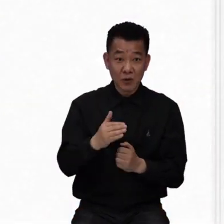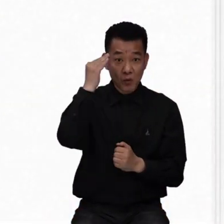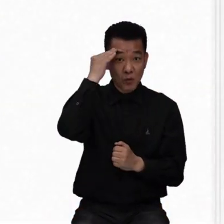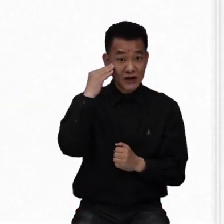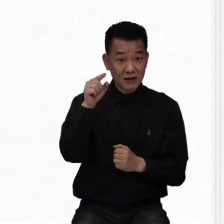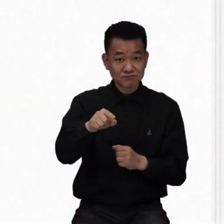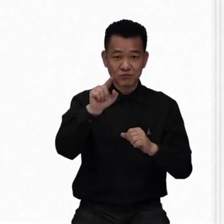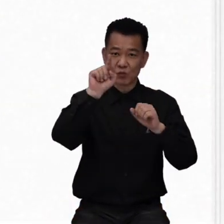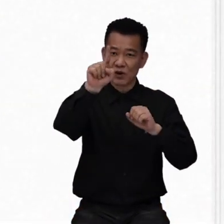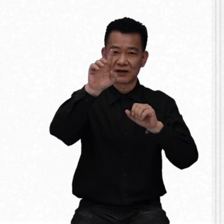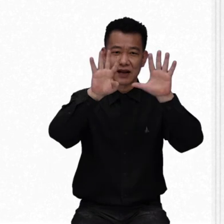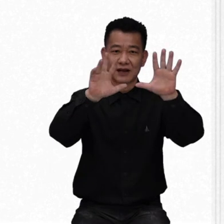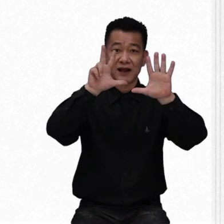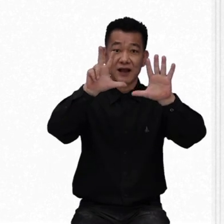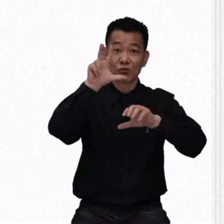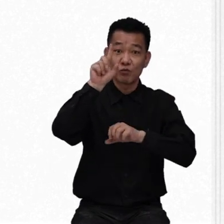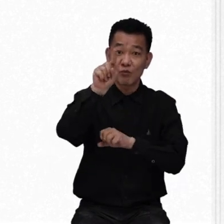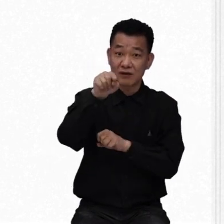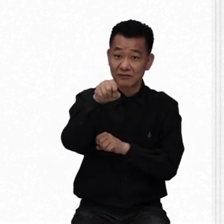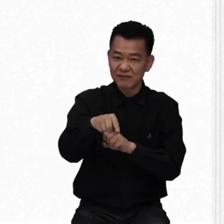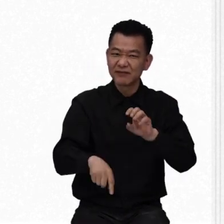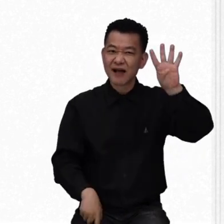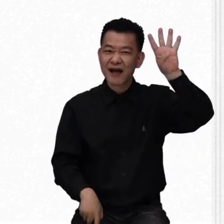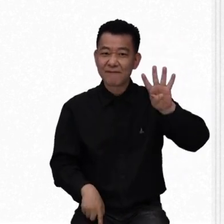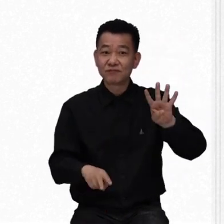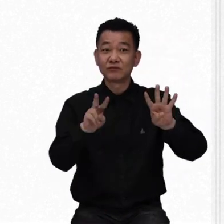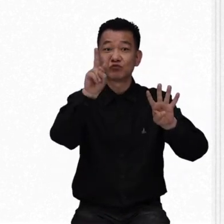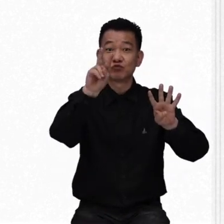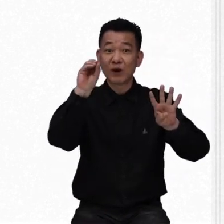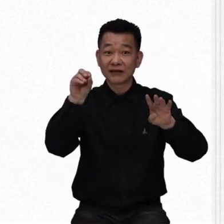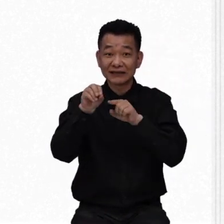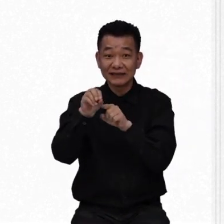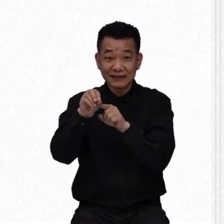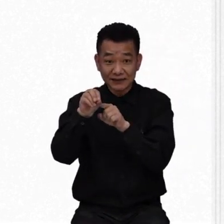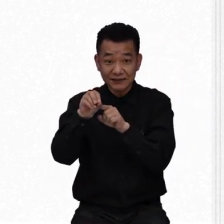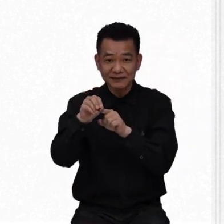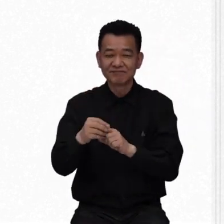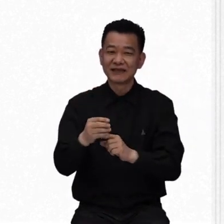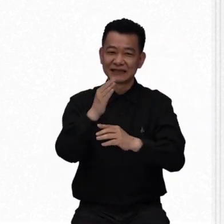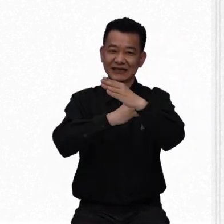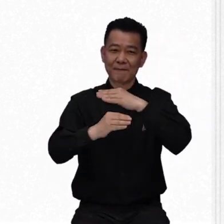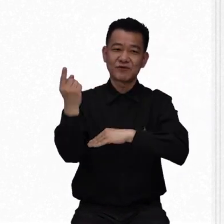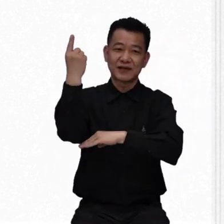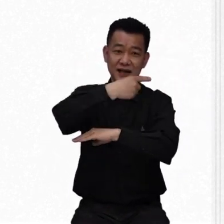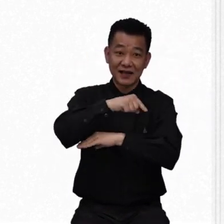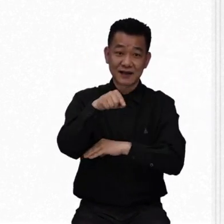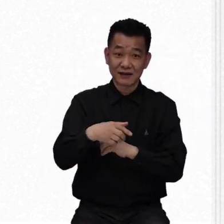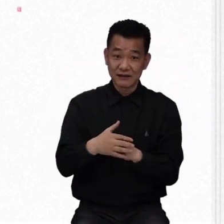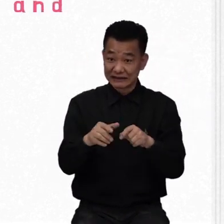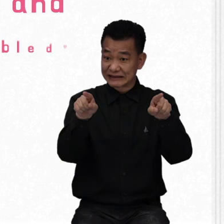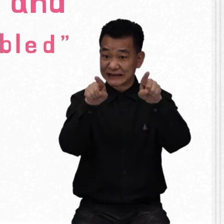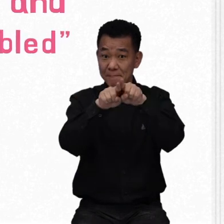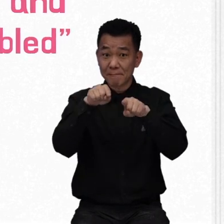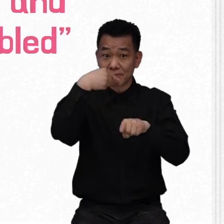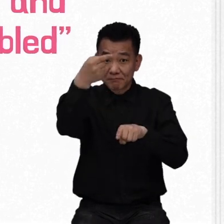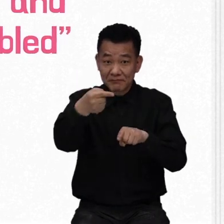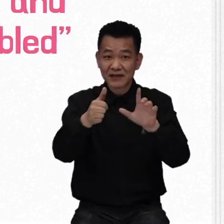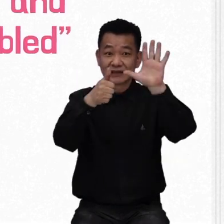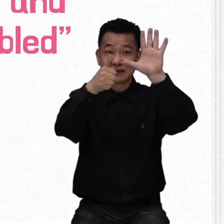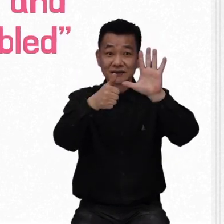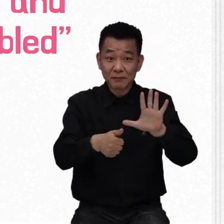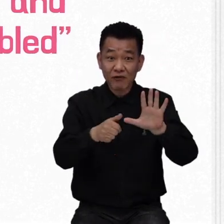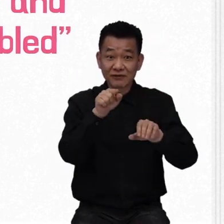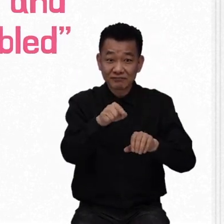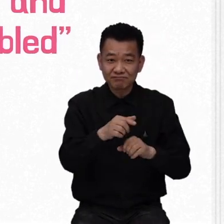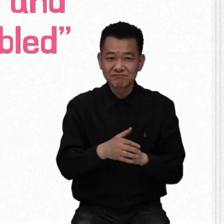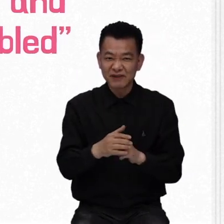Korea designated every 20th of April as the Day of Persons with Disabilities, and on June the same year, the Act on